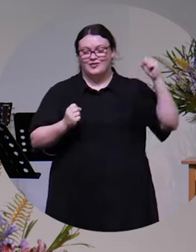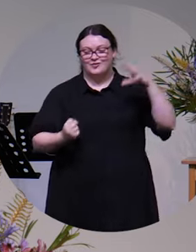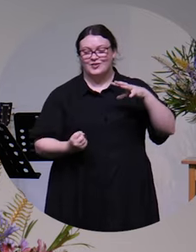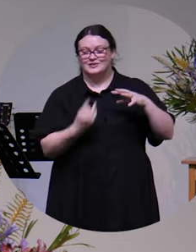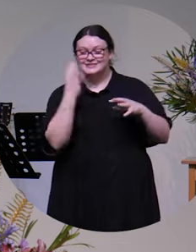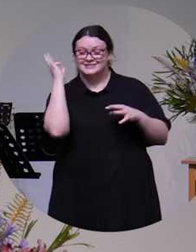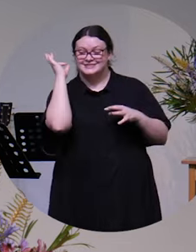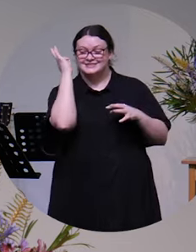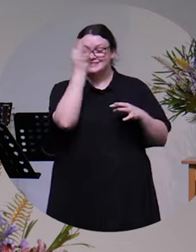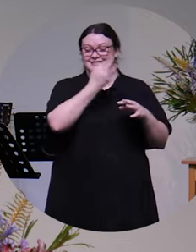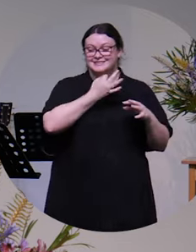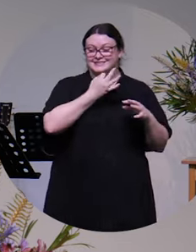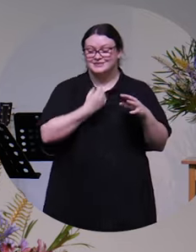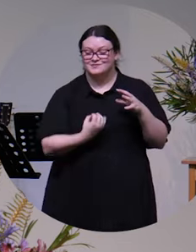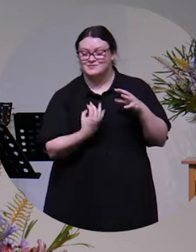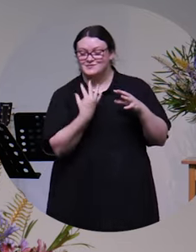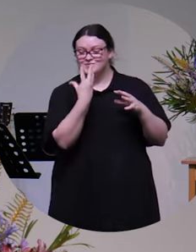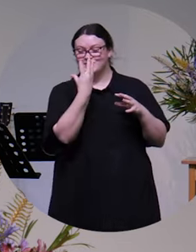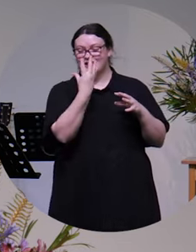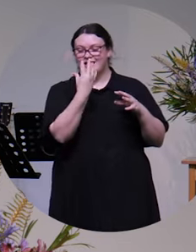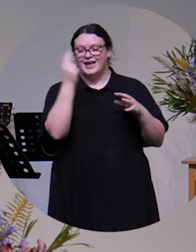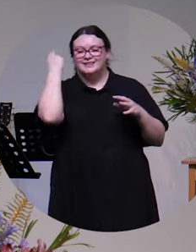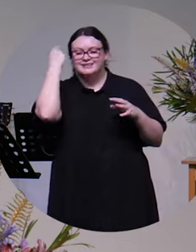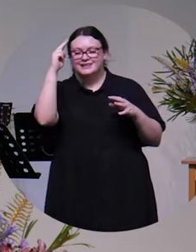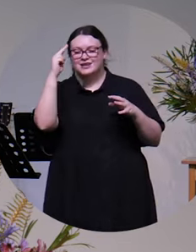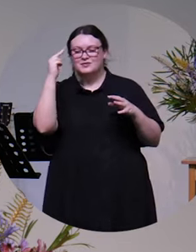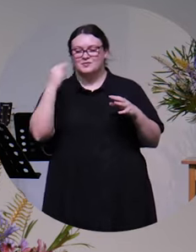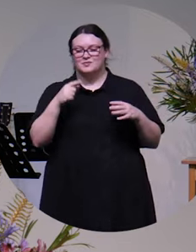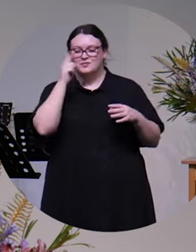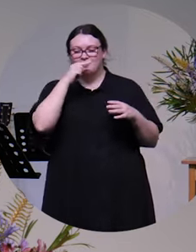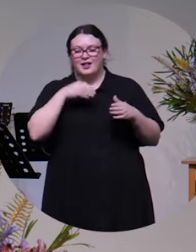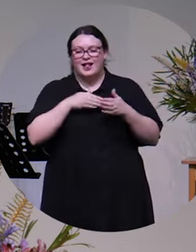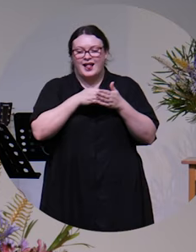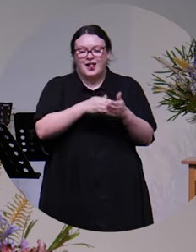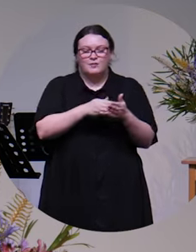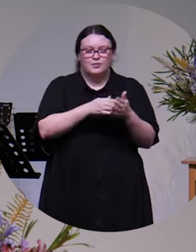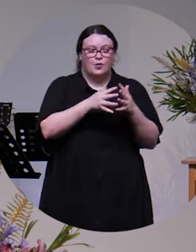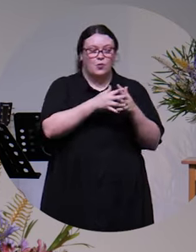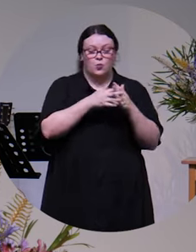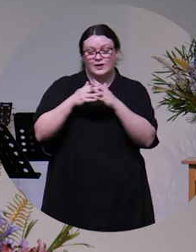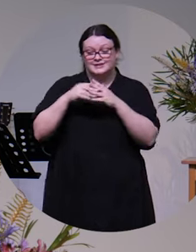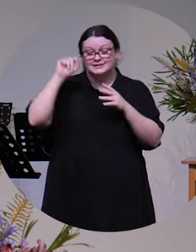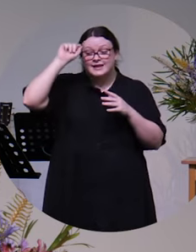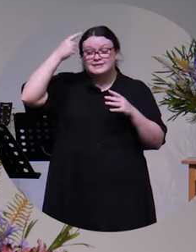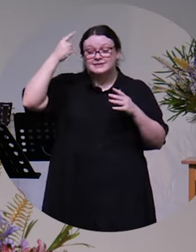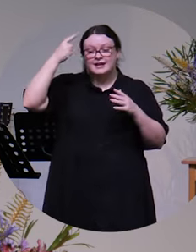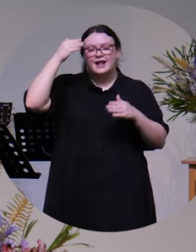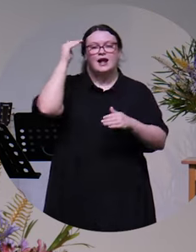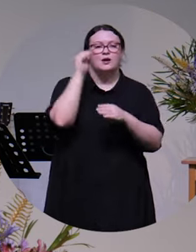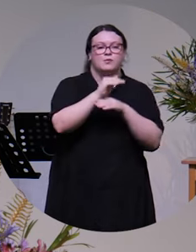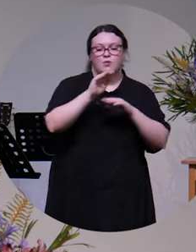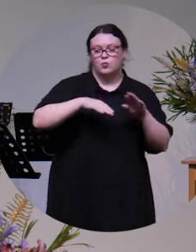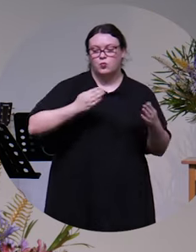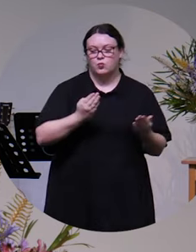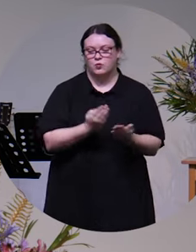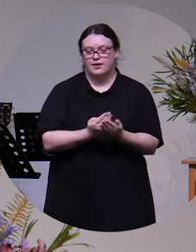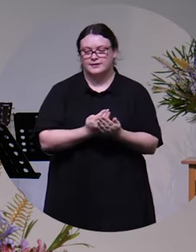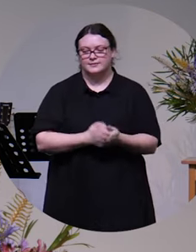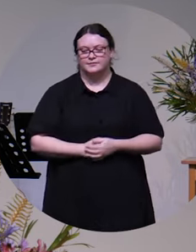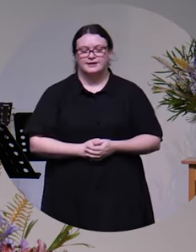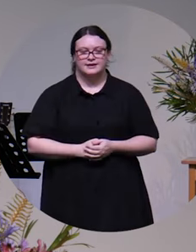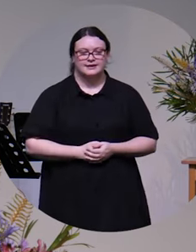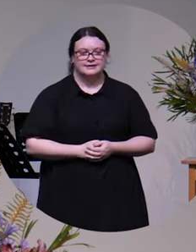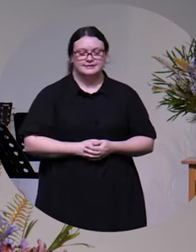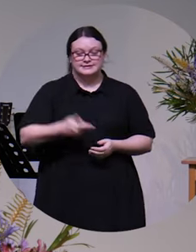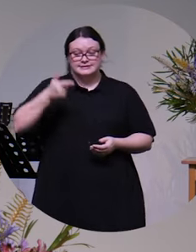gulped as I explained what I imagined and I showed him the sketches I had prepared. But he did a beautiful job with the assistance of Year